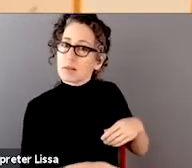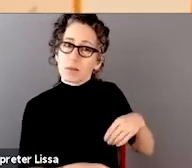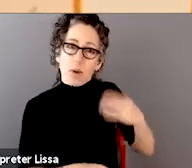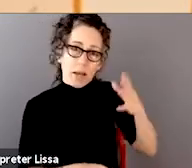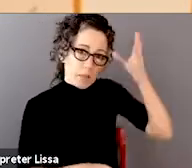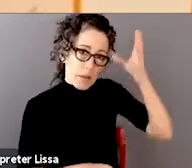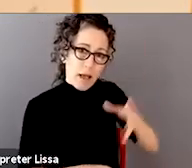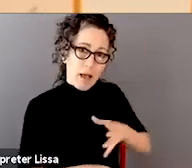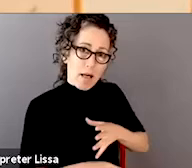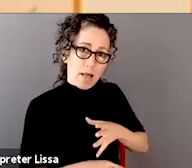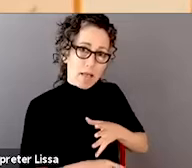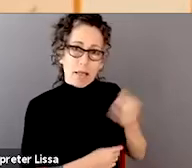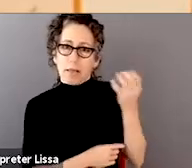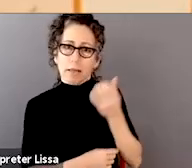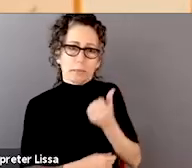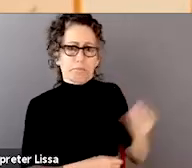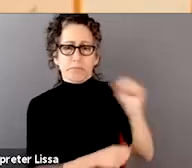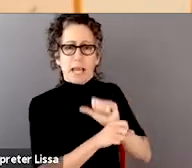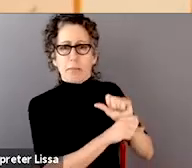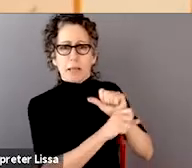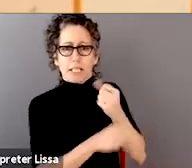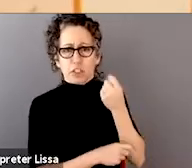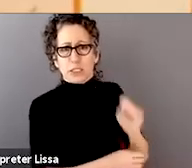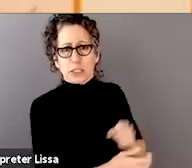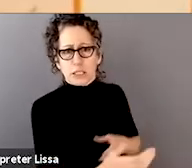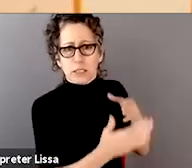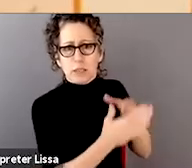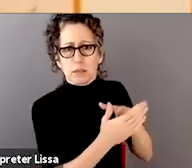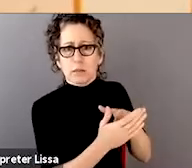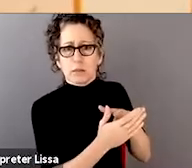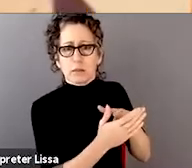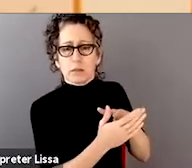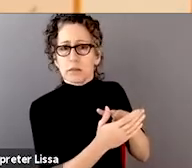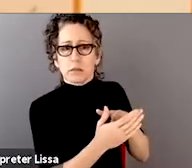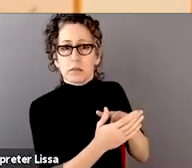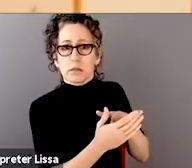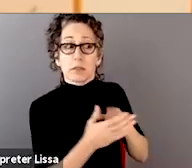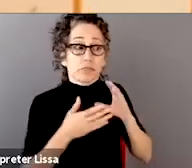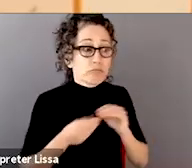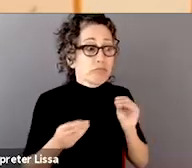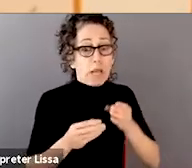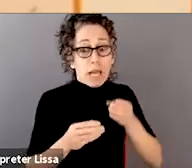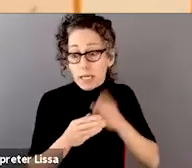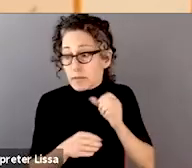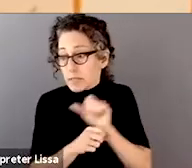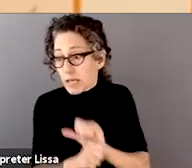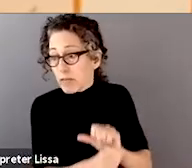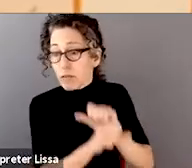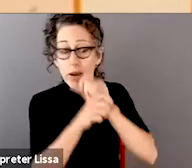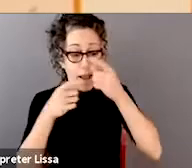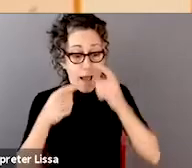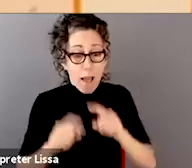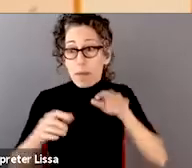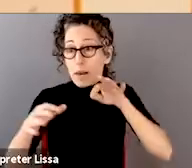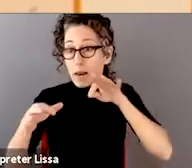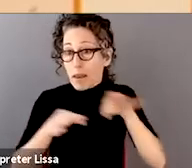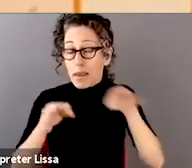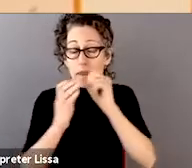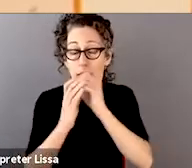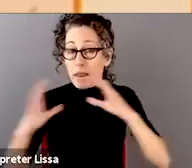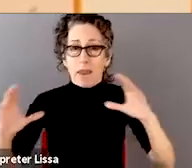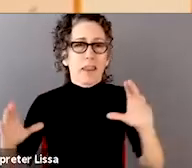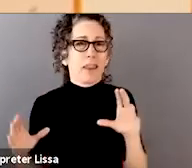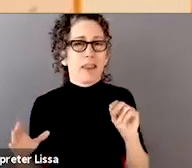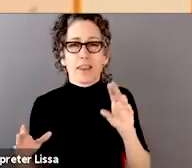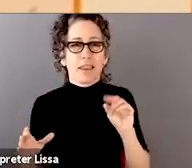get credit in the sort of historical narratives we tell about how the end of slavery took place in the United States. And instead, it happens to